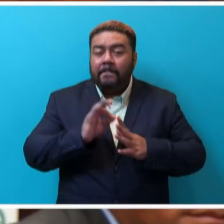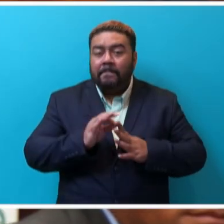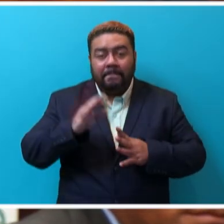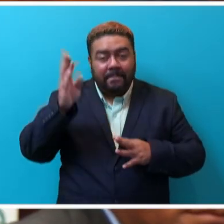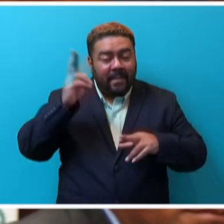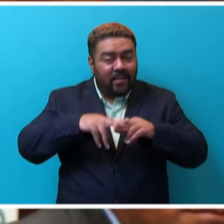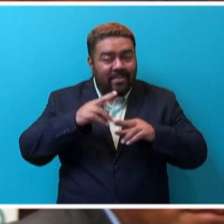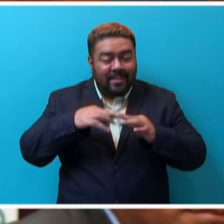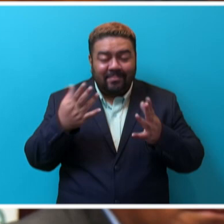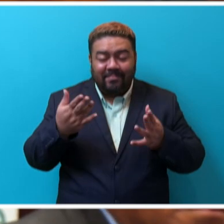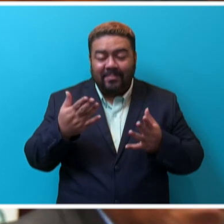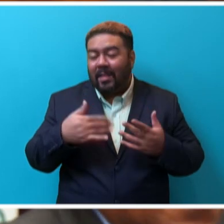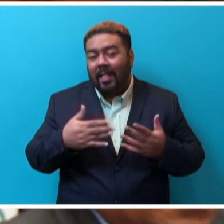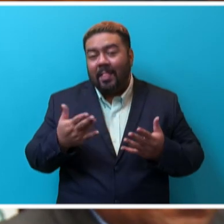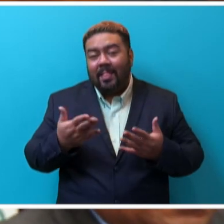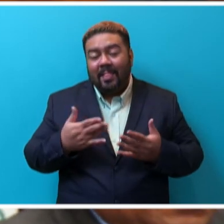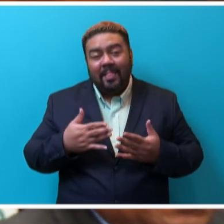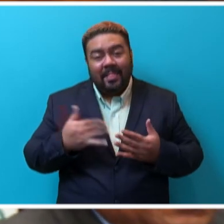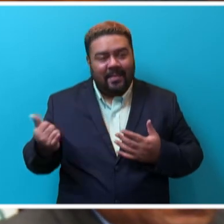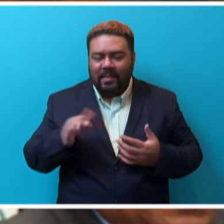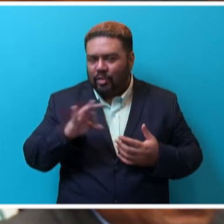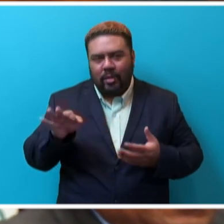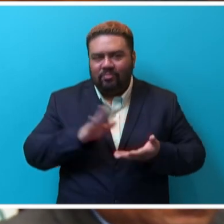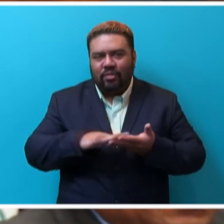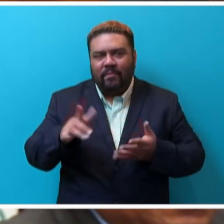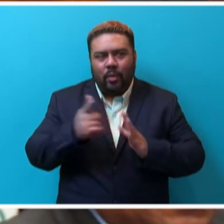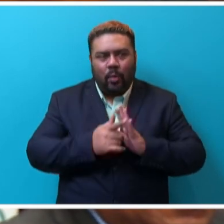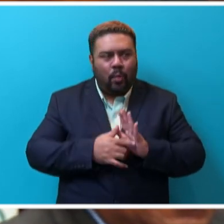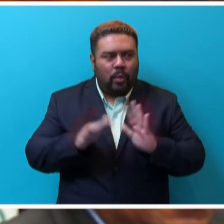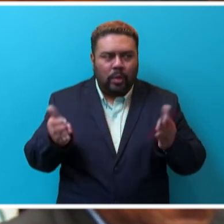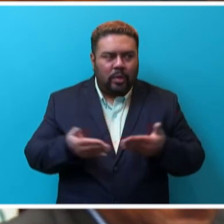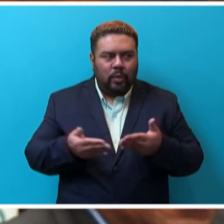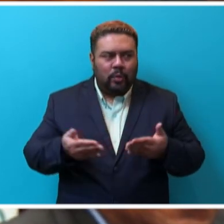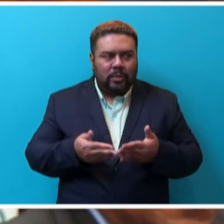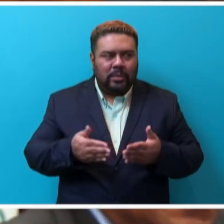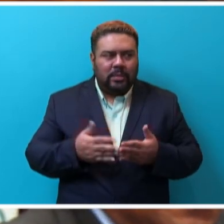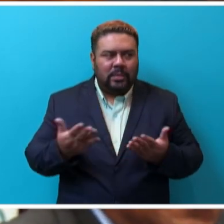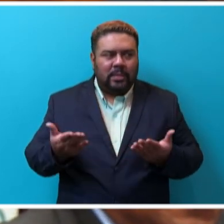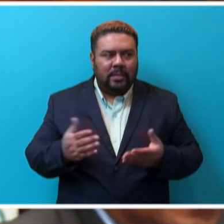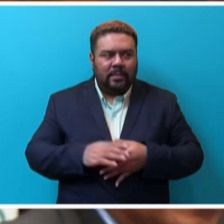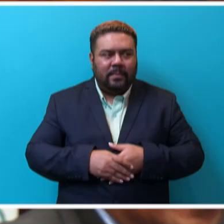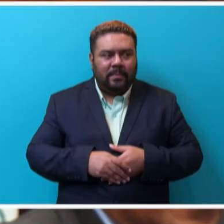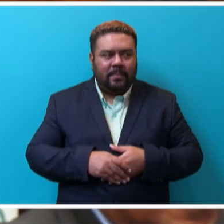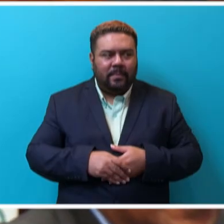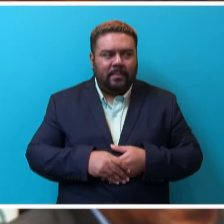draft law and will not be introduced in the coming amendment.